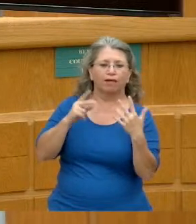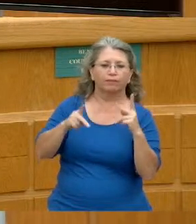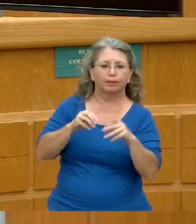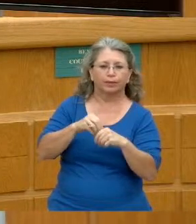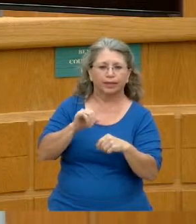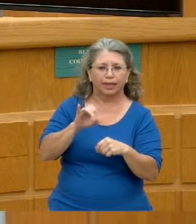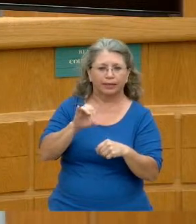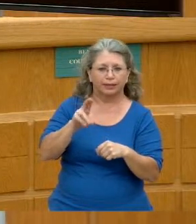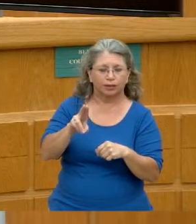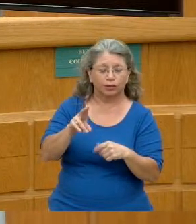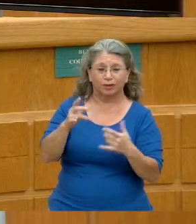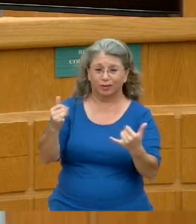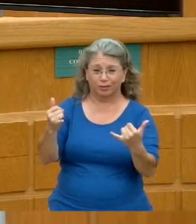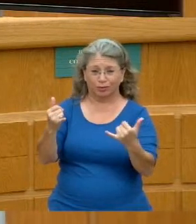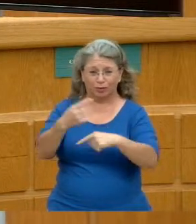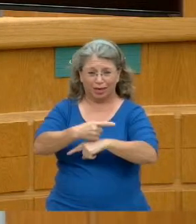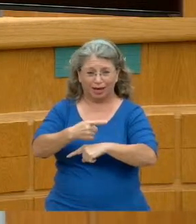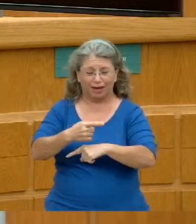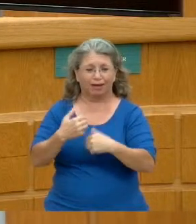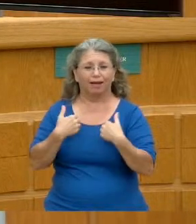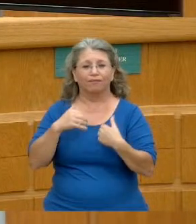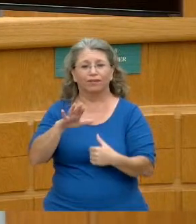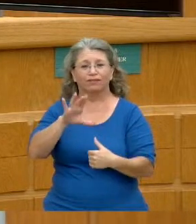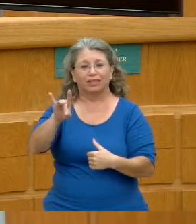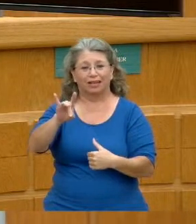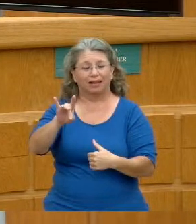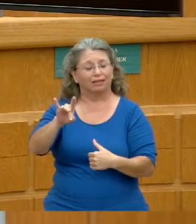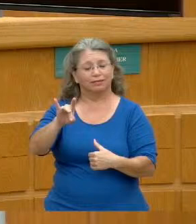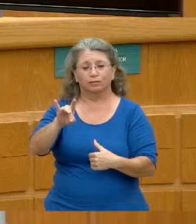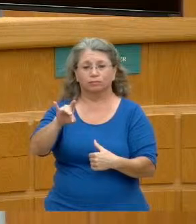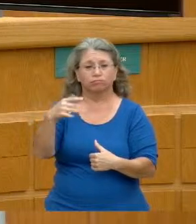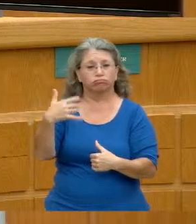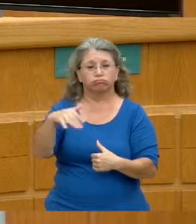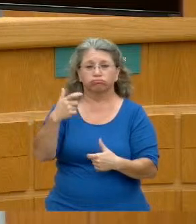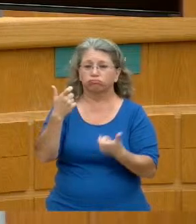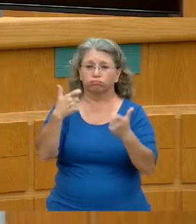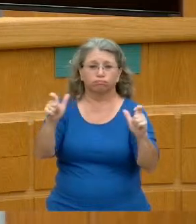ICU. Today we have 58, so that's a huge increase.